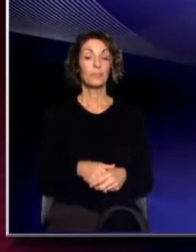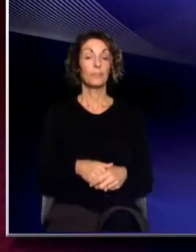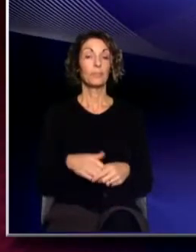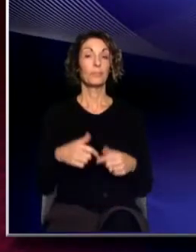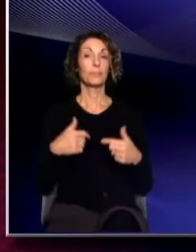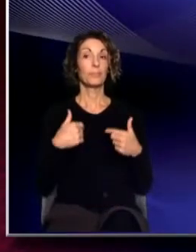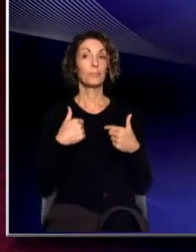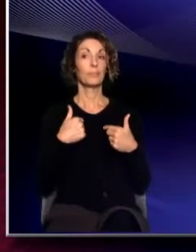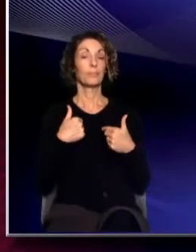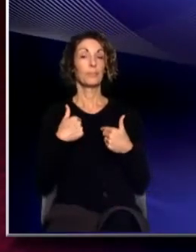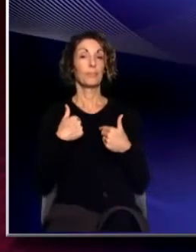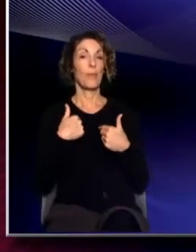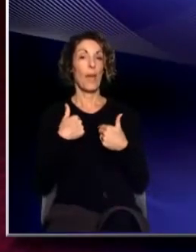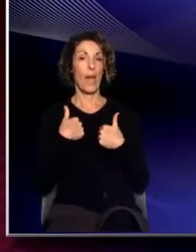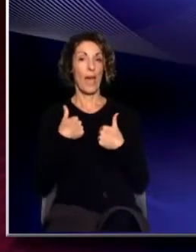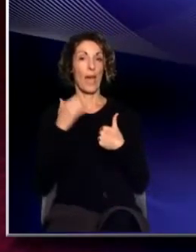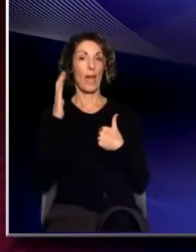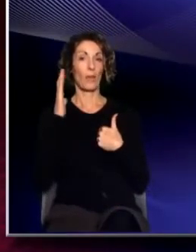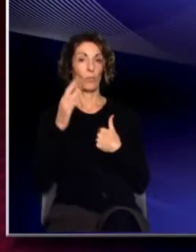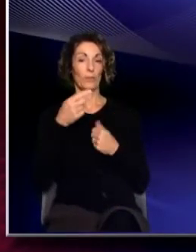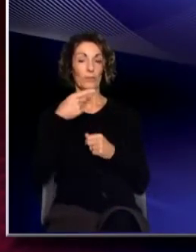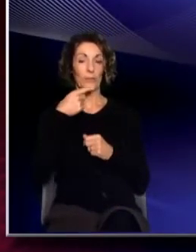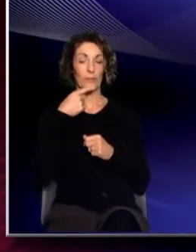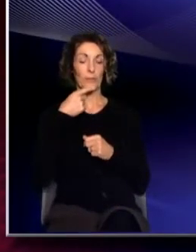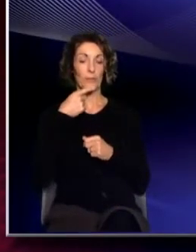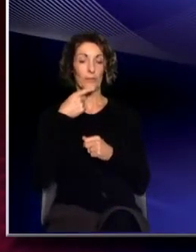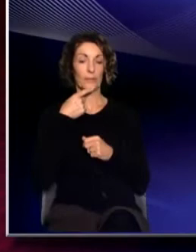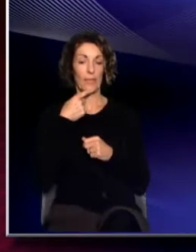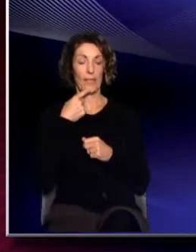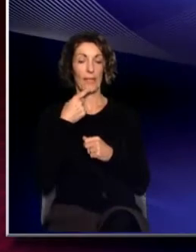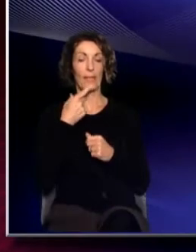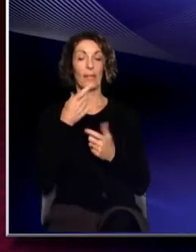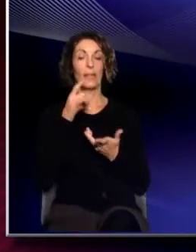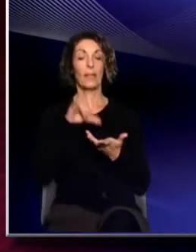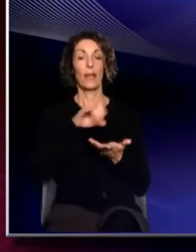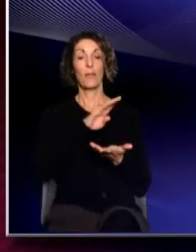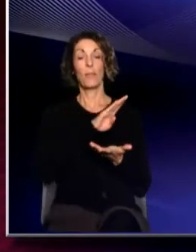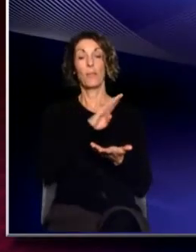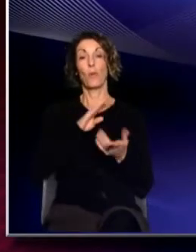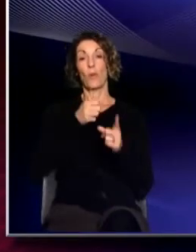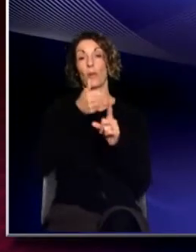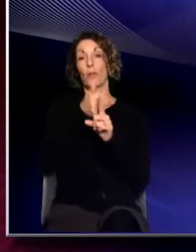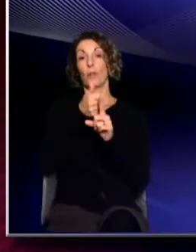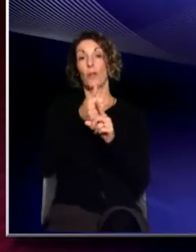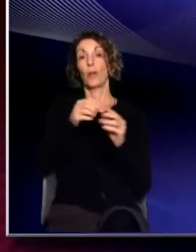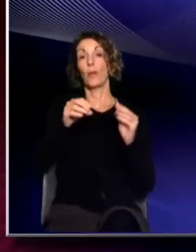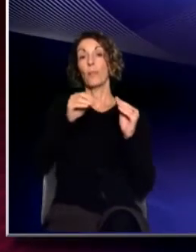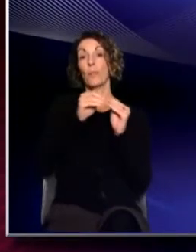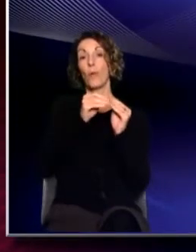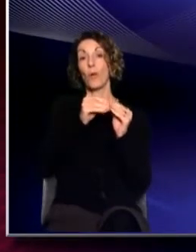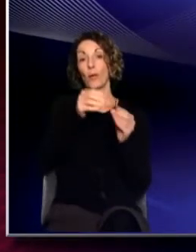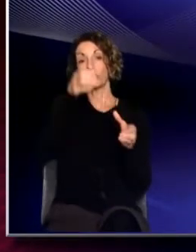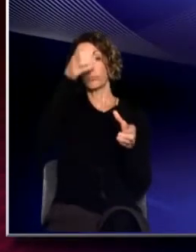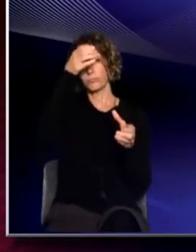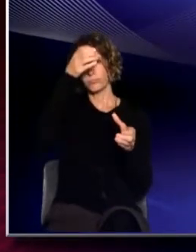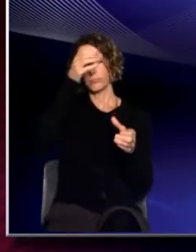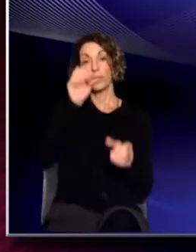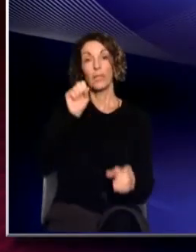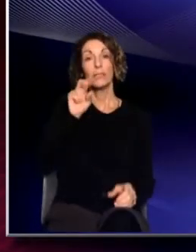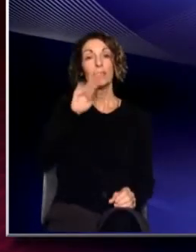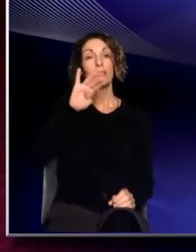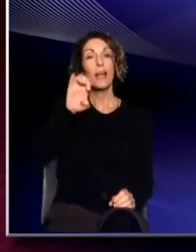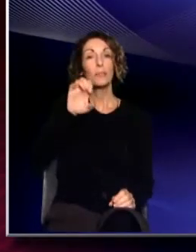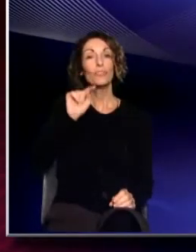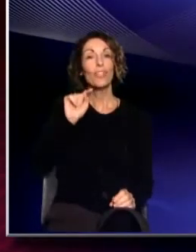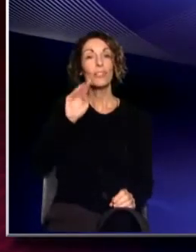I would make the argument that the board are more subject matter experts probably than the legislature would